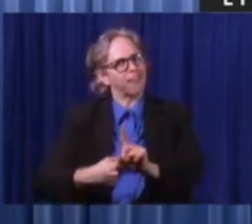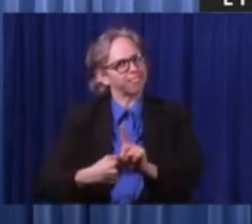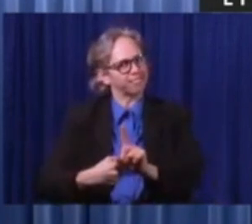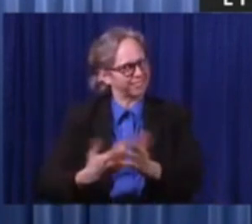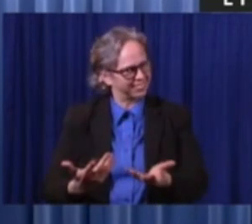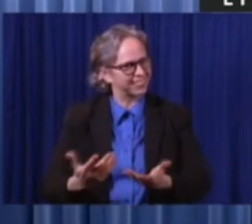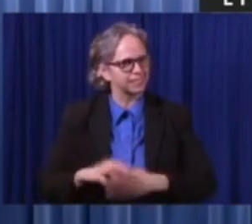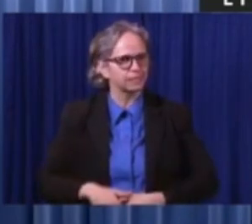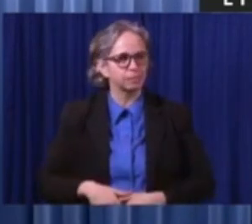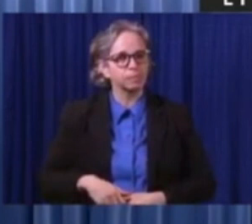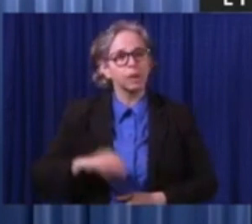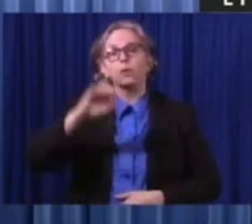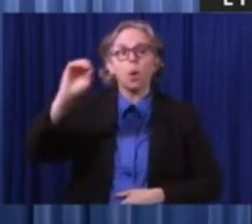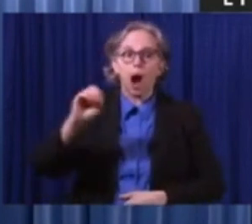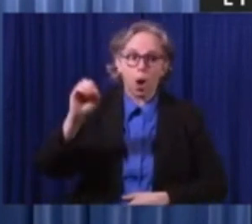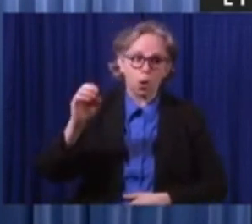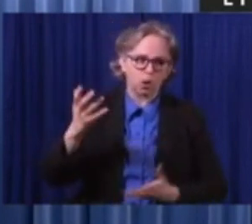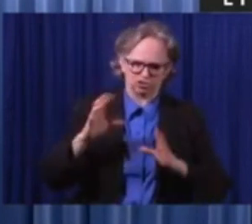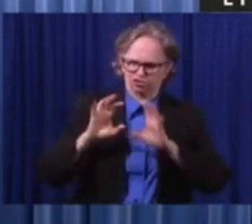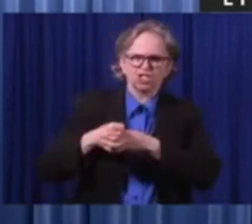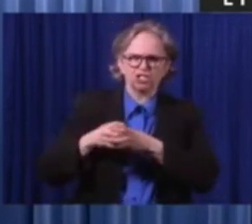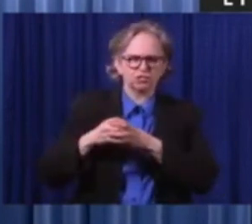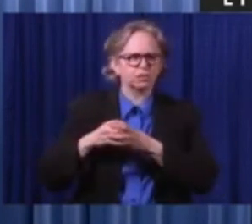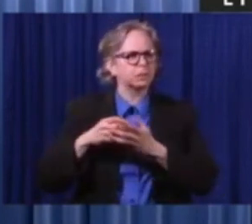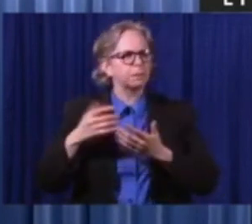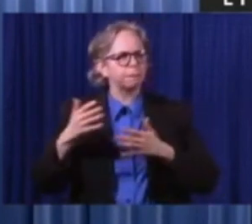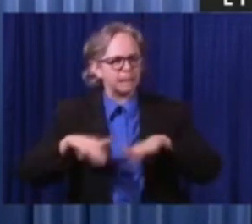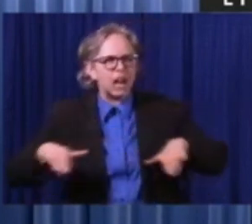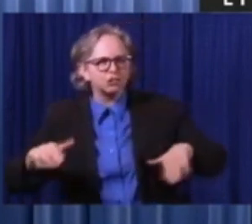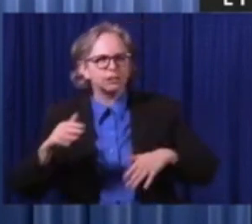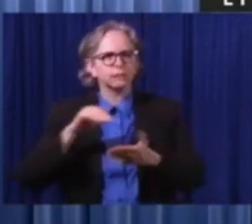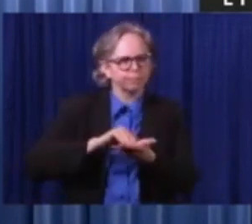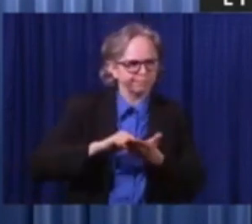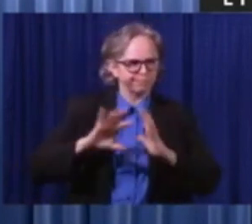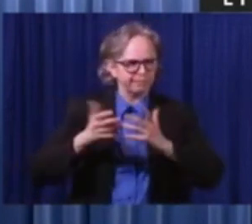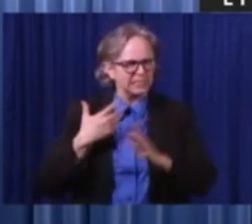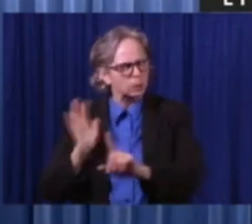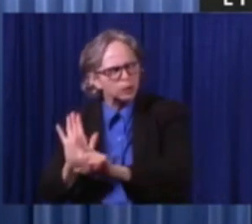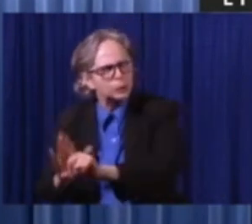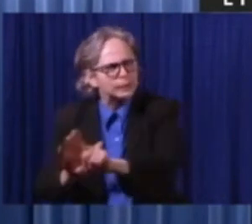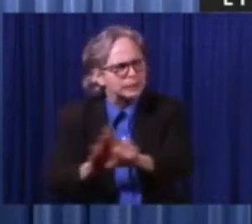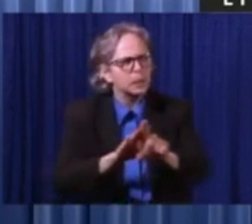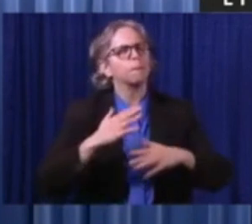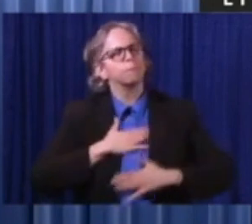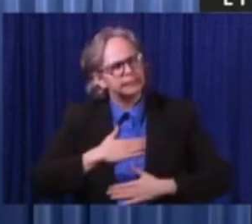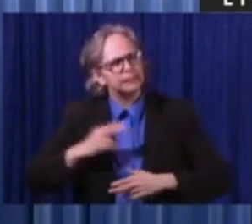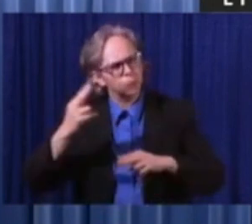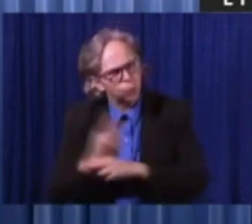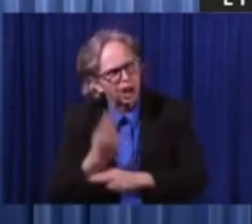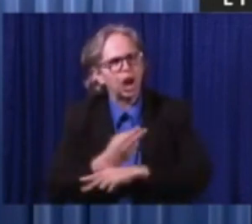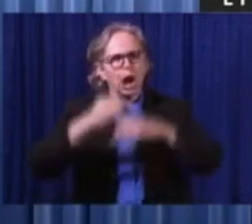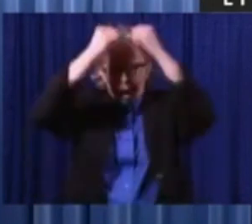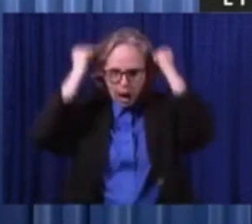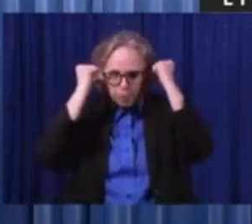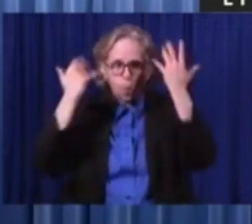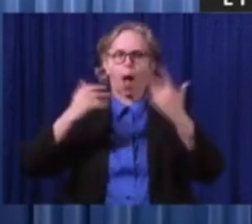Academy of Pediatrics reminds all of us that wearing a helmet greatly reduces the risk of death or injury, and